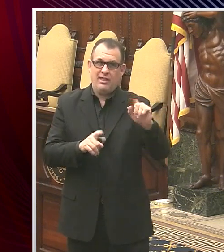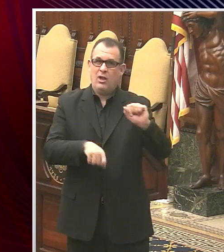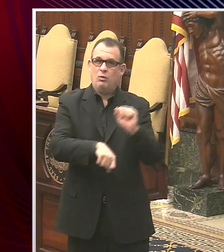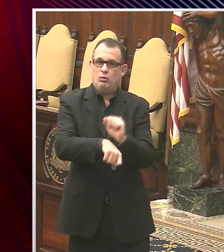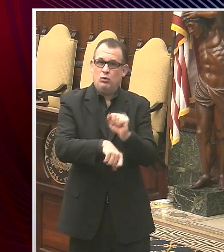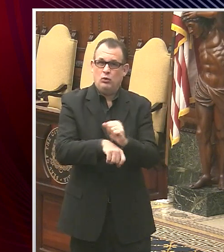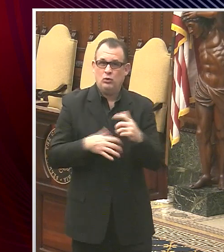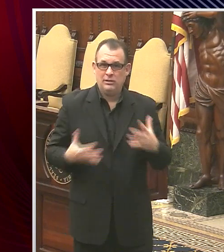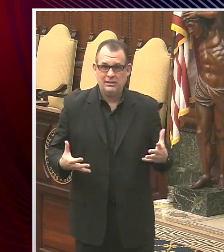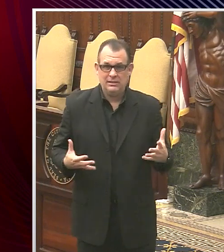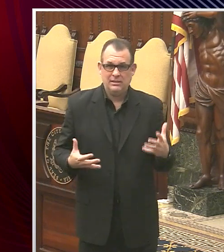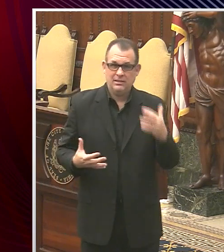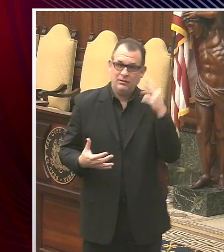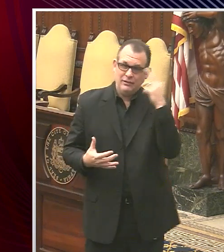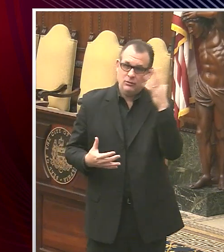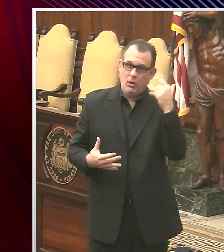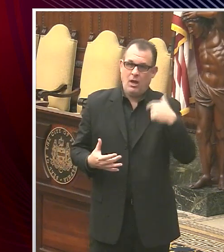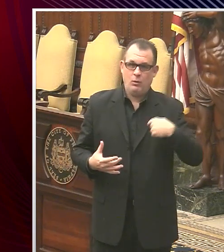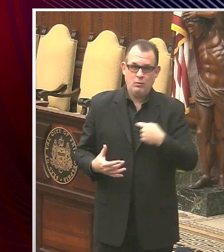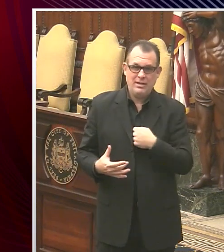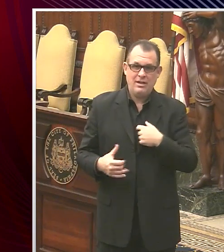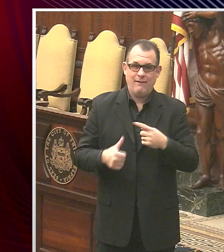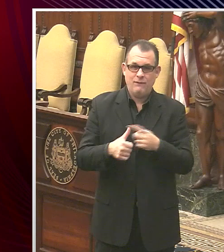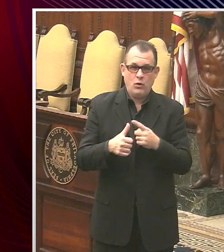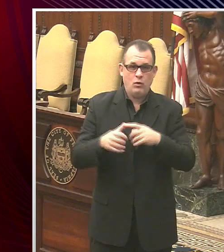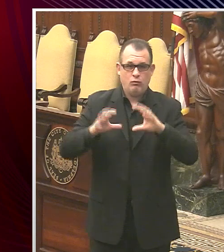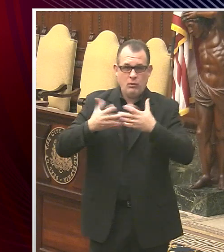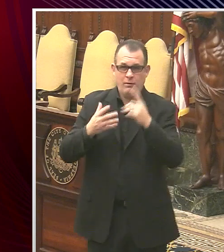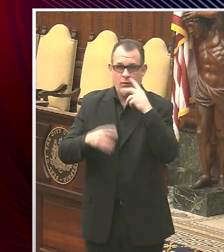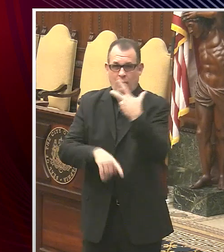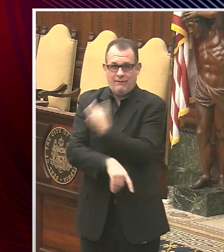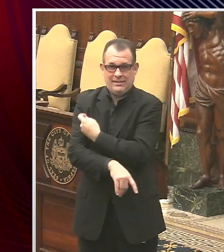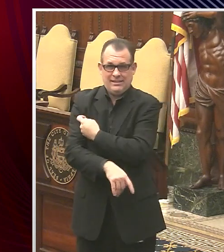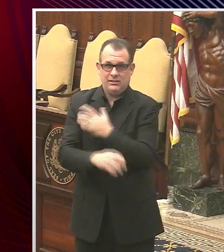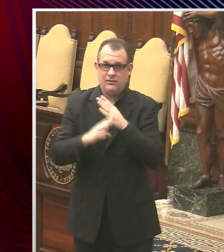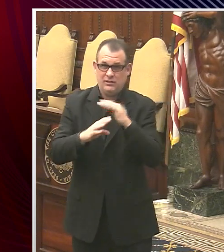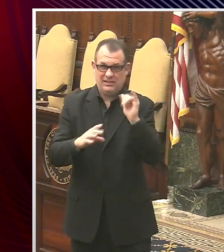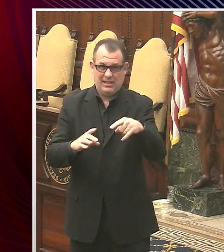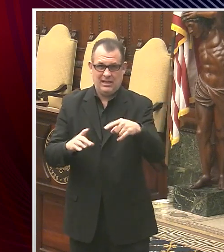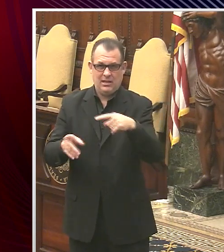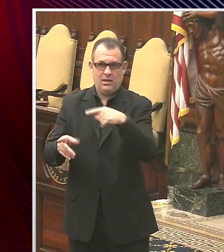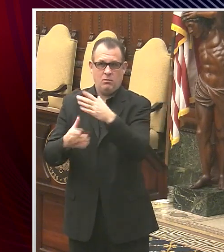And that's why they're the first in the queue for being vaccinated. And as much as,